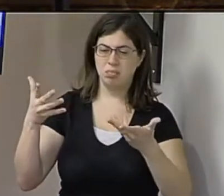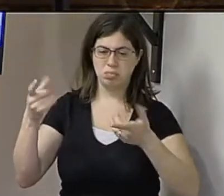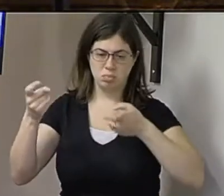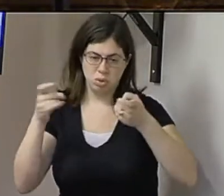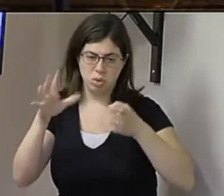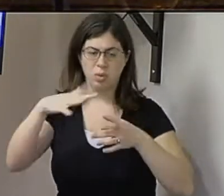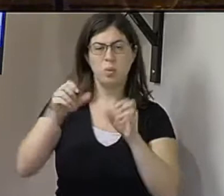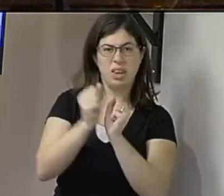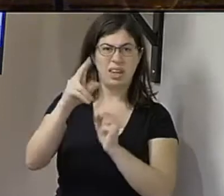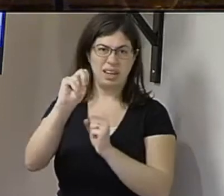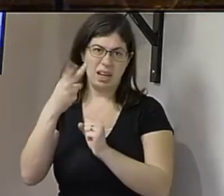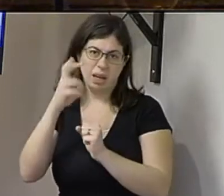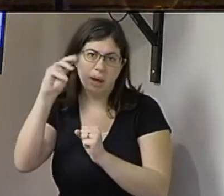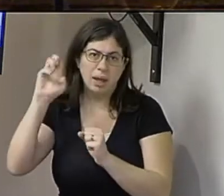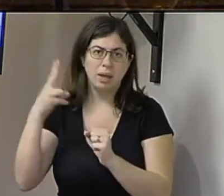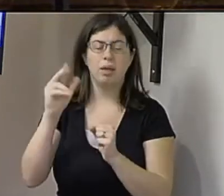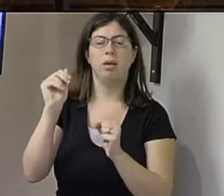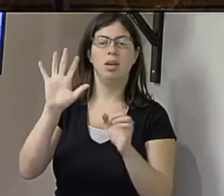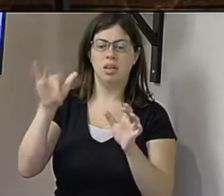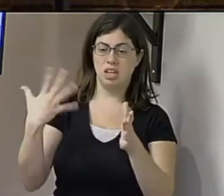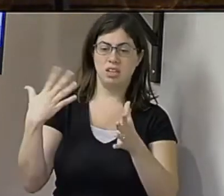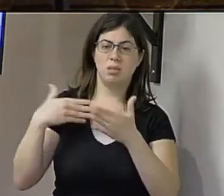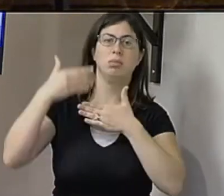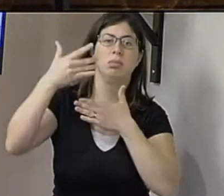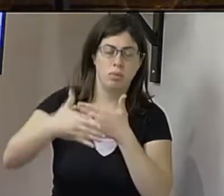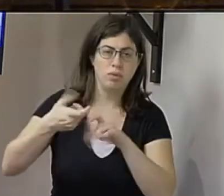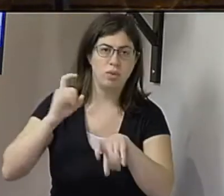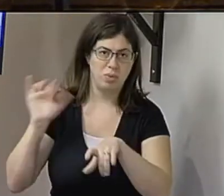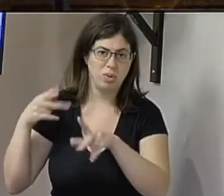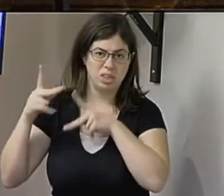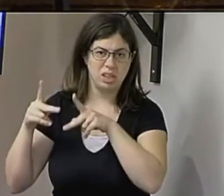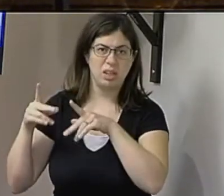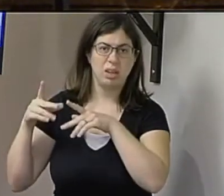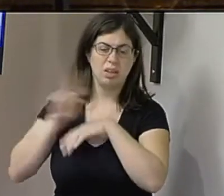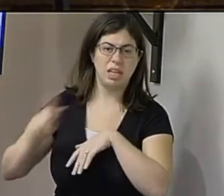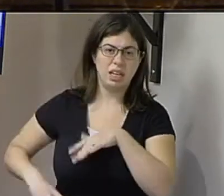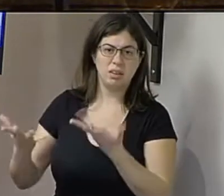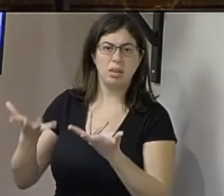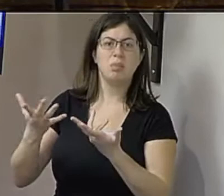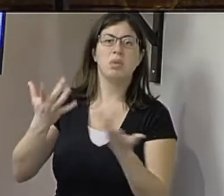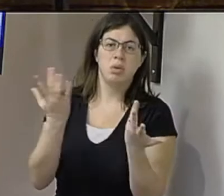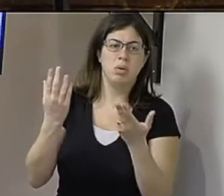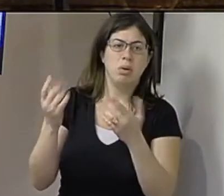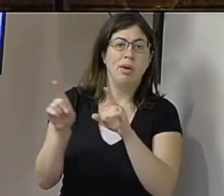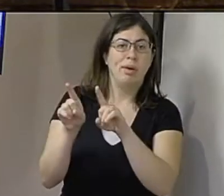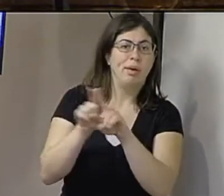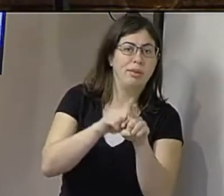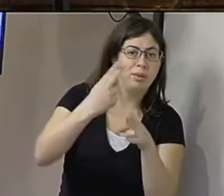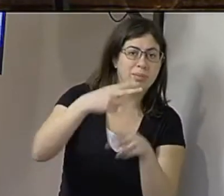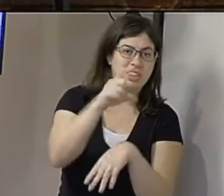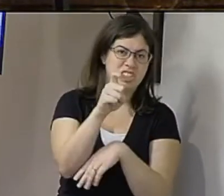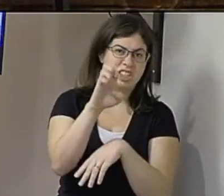with Nehemiah. This is now Ahasuerus, who is descended from those kings. He was also called Xerxes historically. You might read that name more